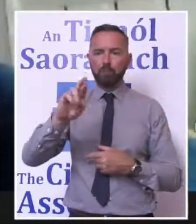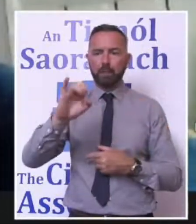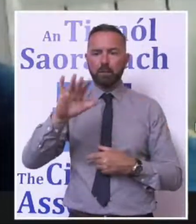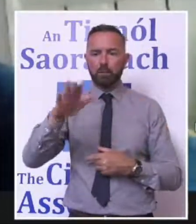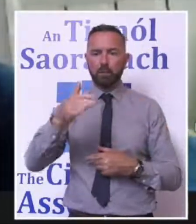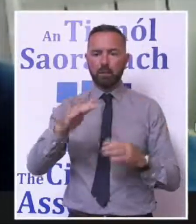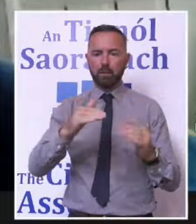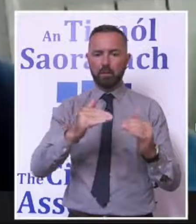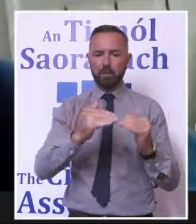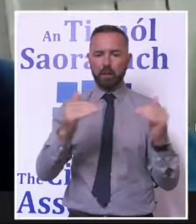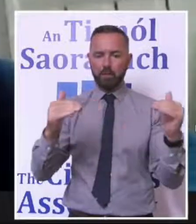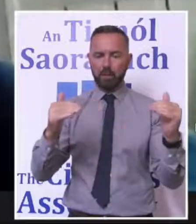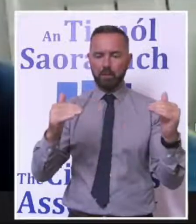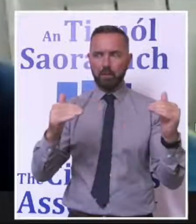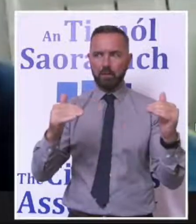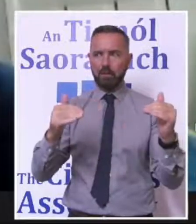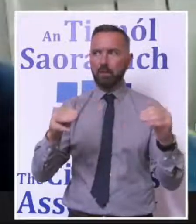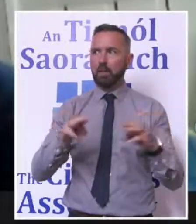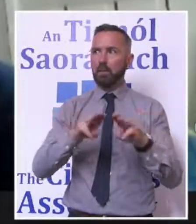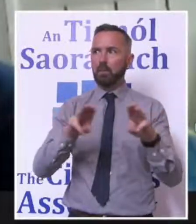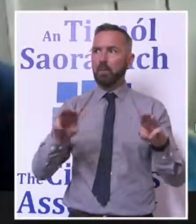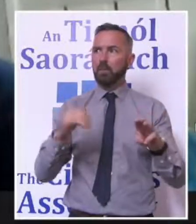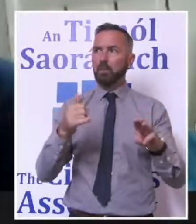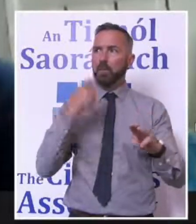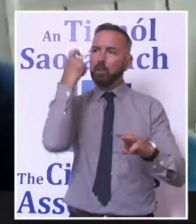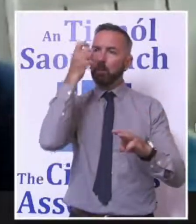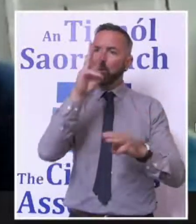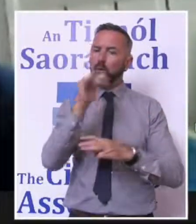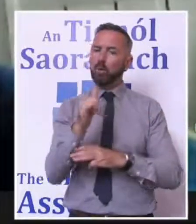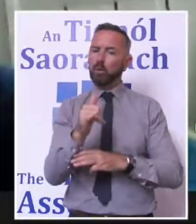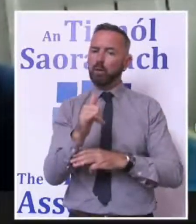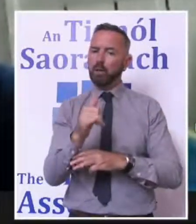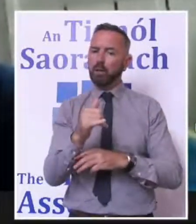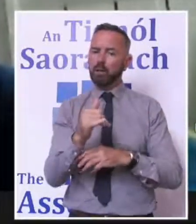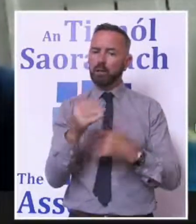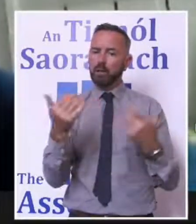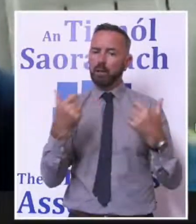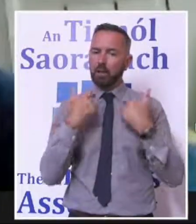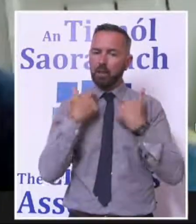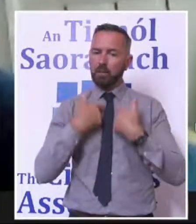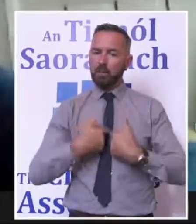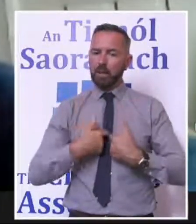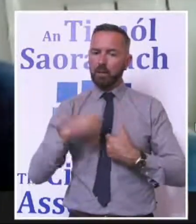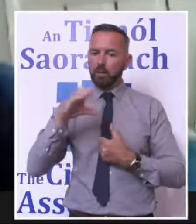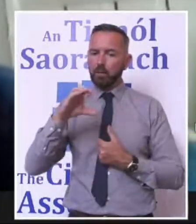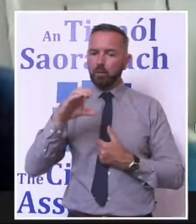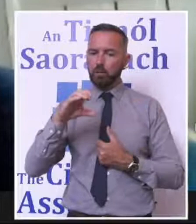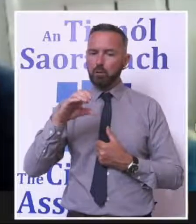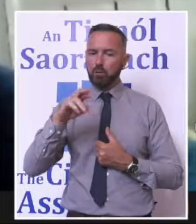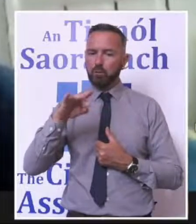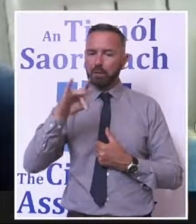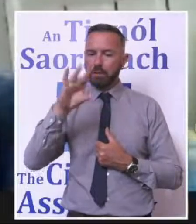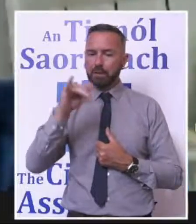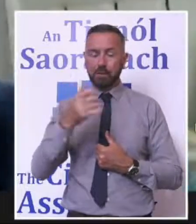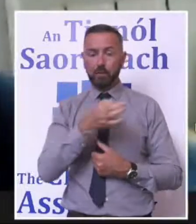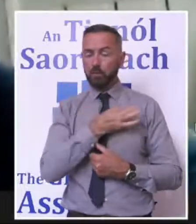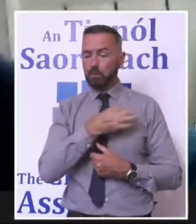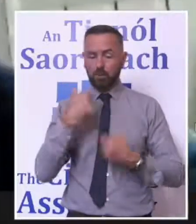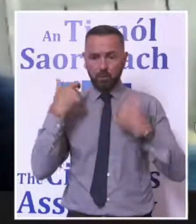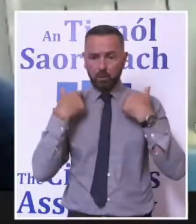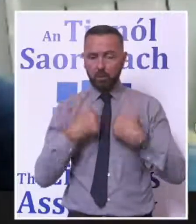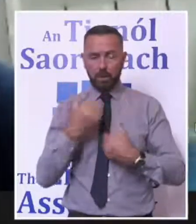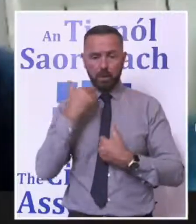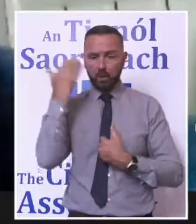moment. People may wonder why the mayor of Bristol, who is actually a very good mayor, by the way, and it's a shame that